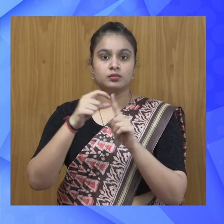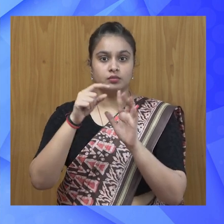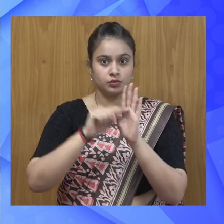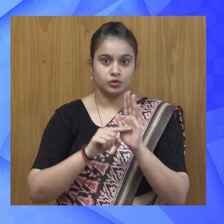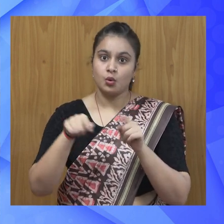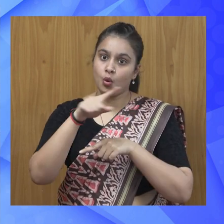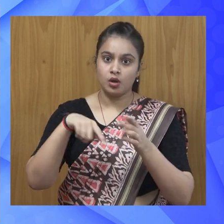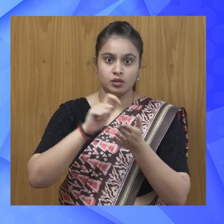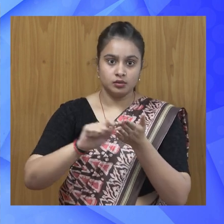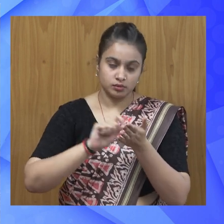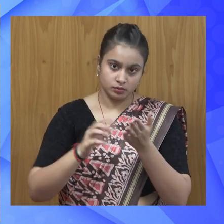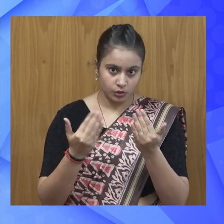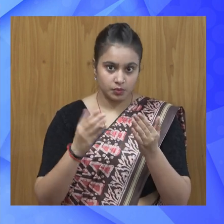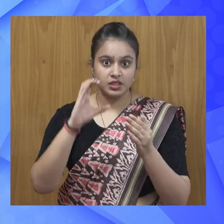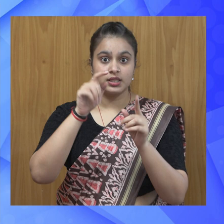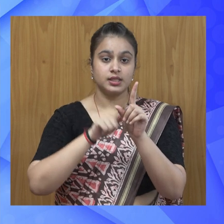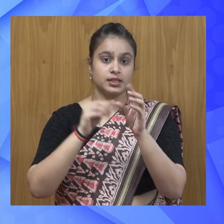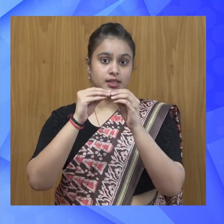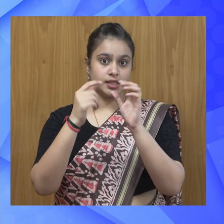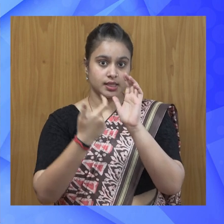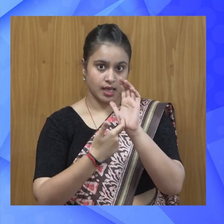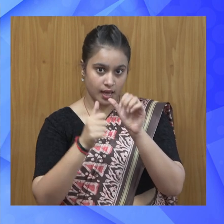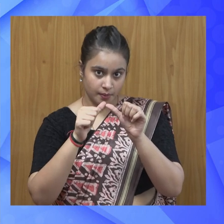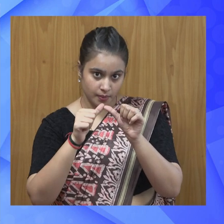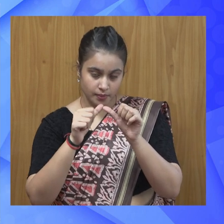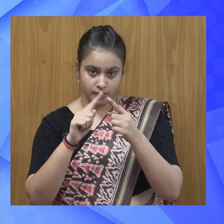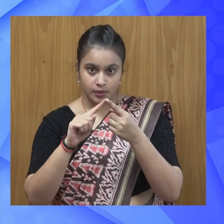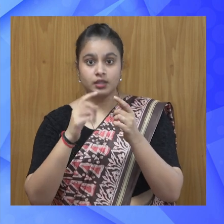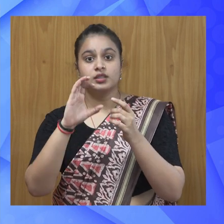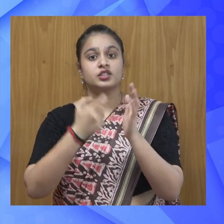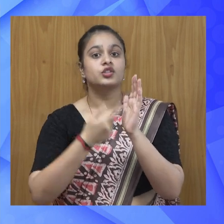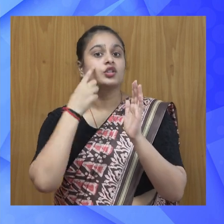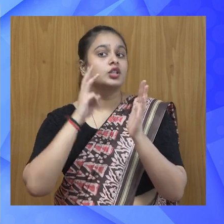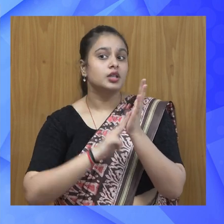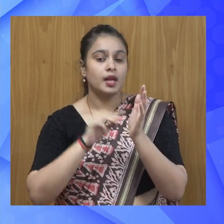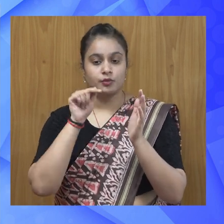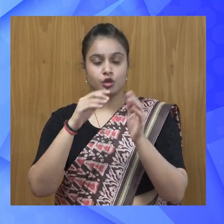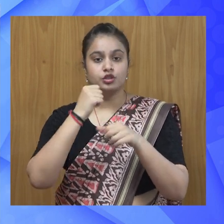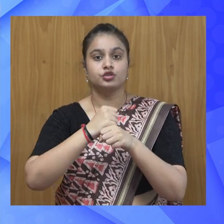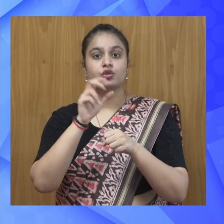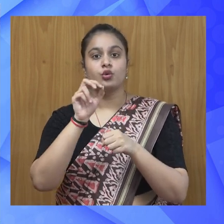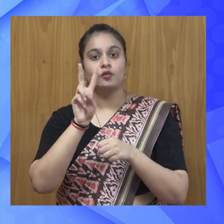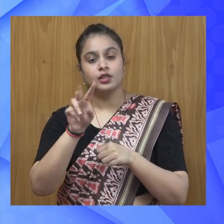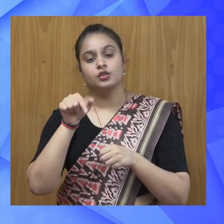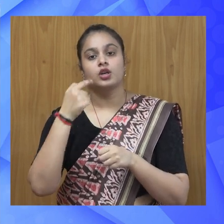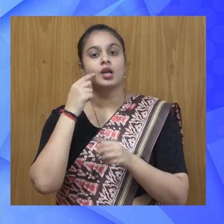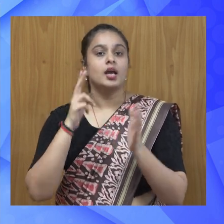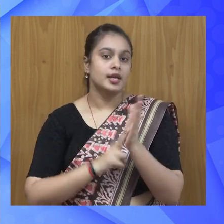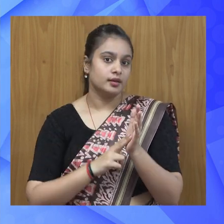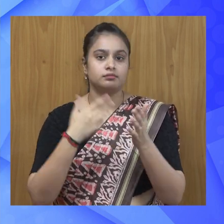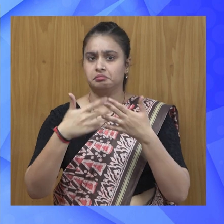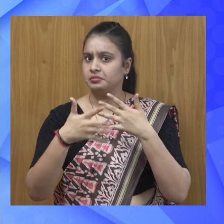down, cybercrime.gov.in. We have a citizen interface, the citizen side of it, where you can actually, you know, any